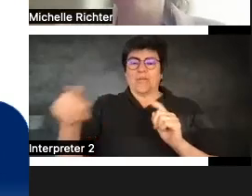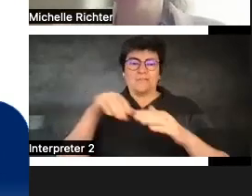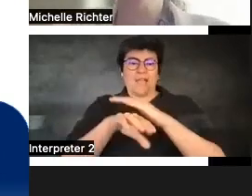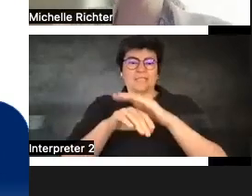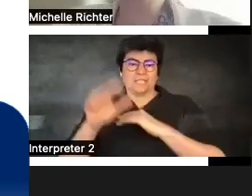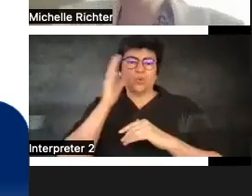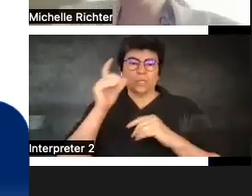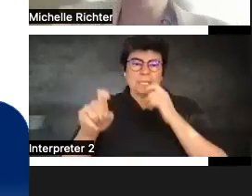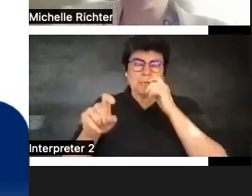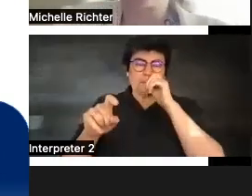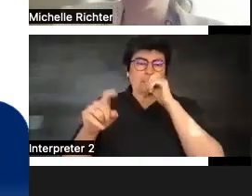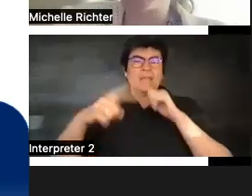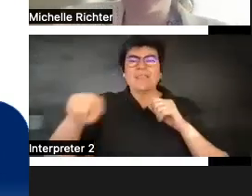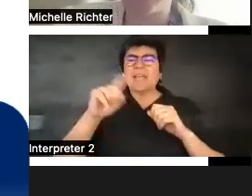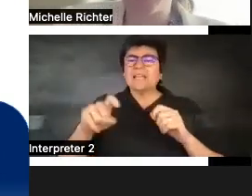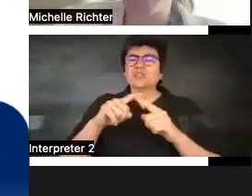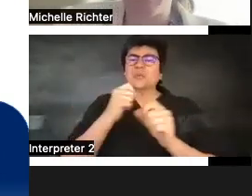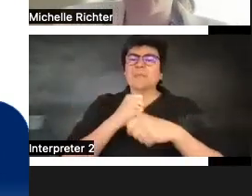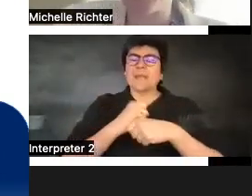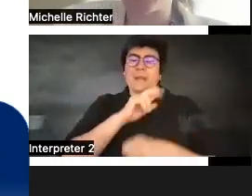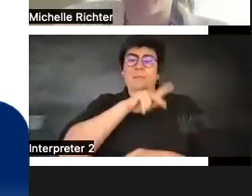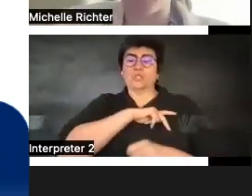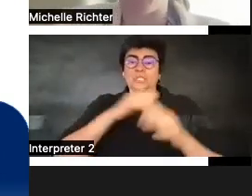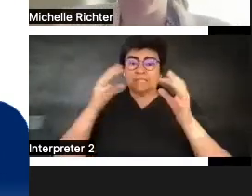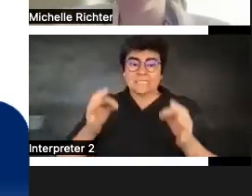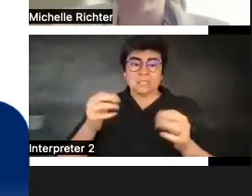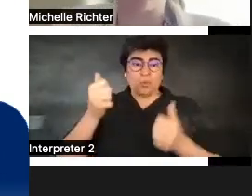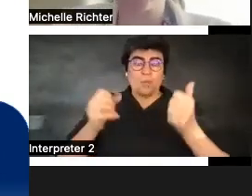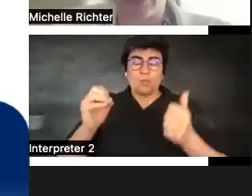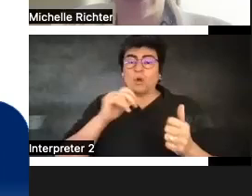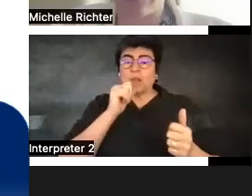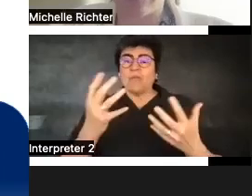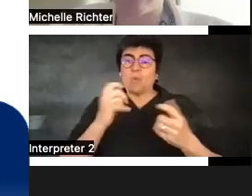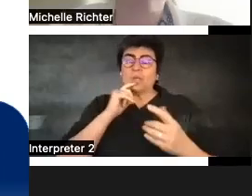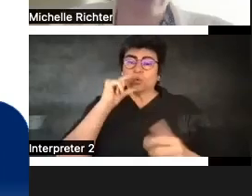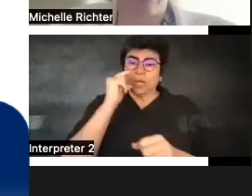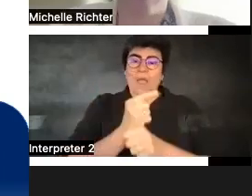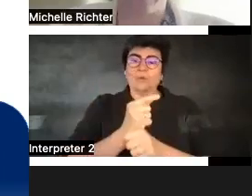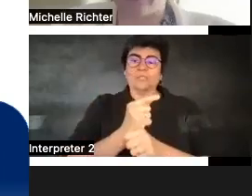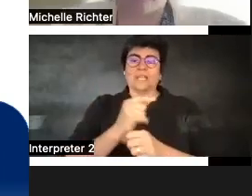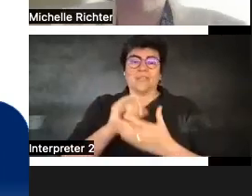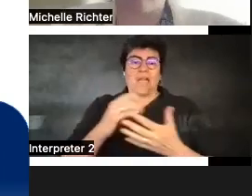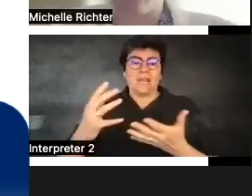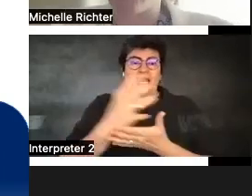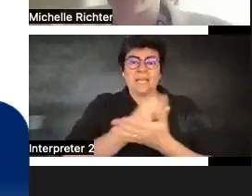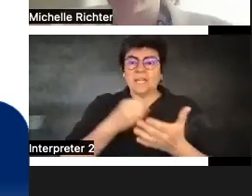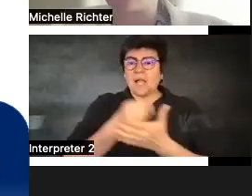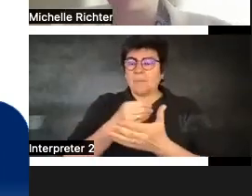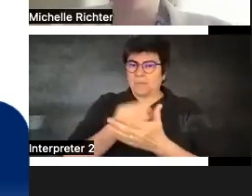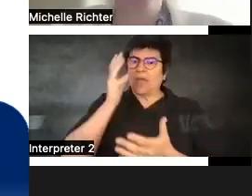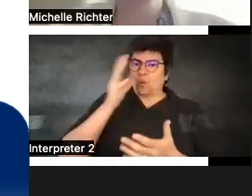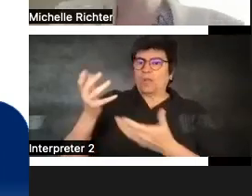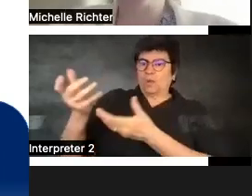need. They need to make a personal decision about whether or not they want to guarantee the income that they're going to